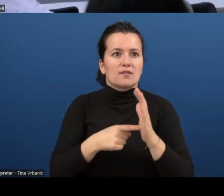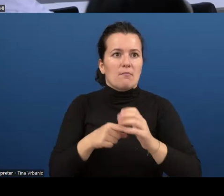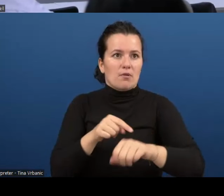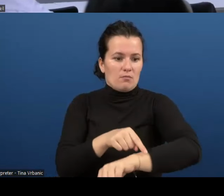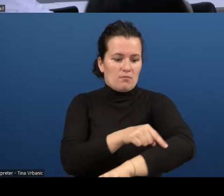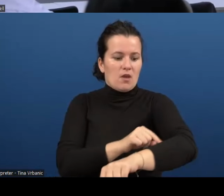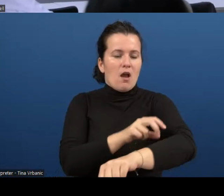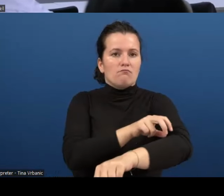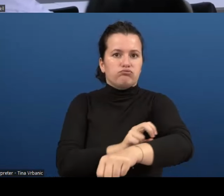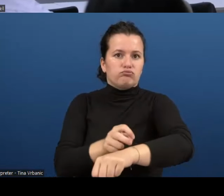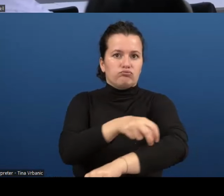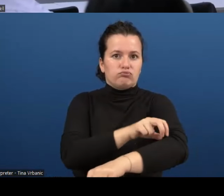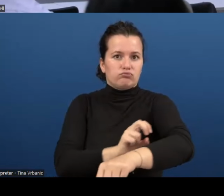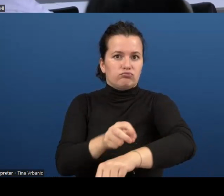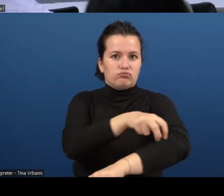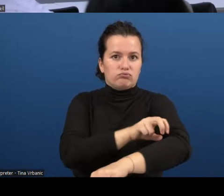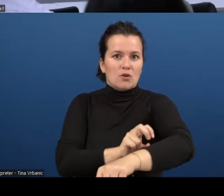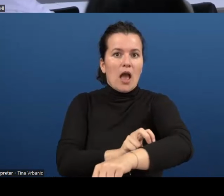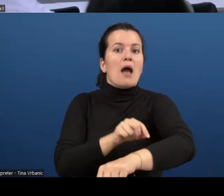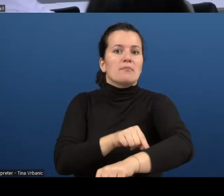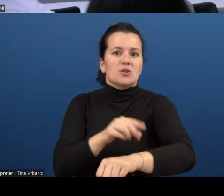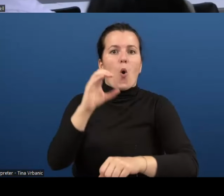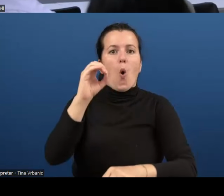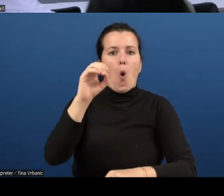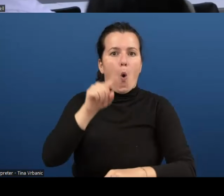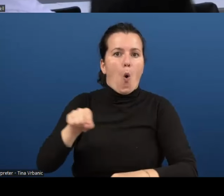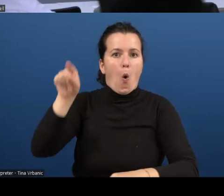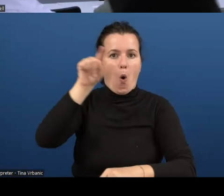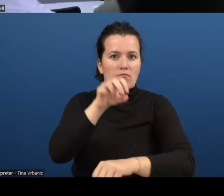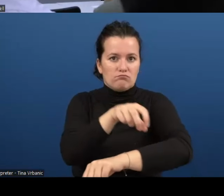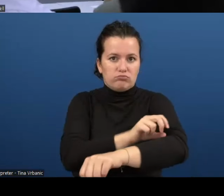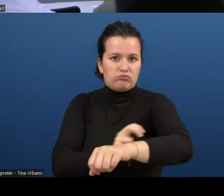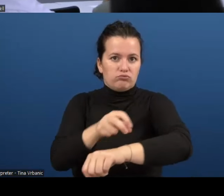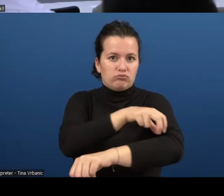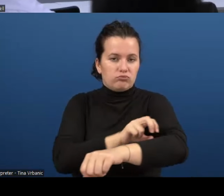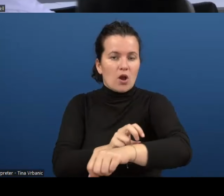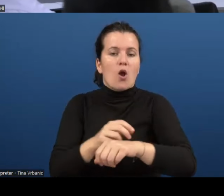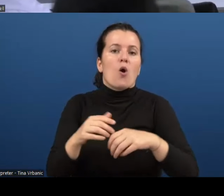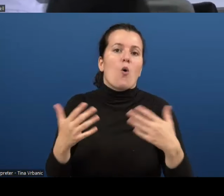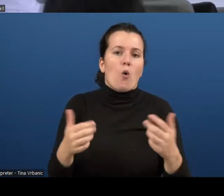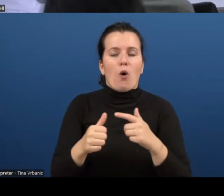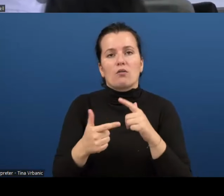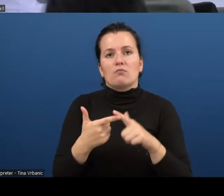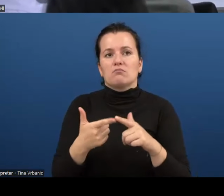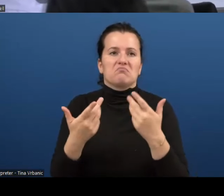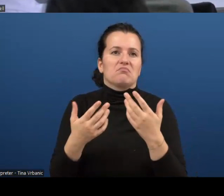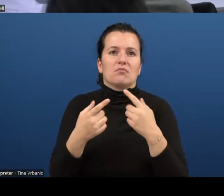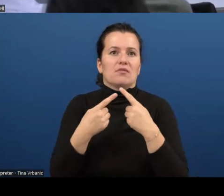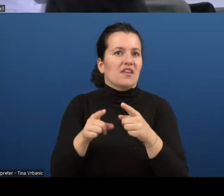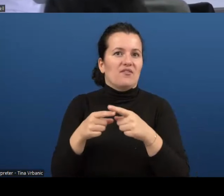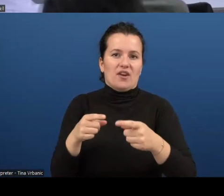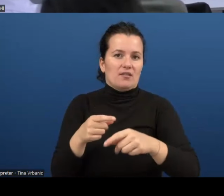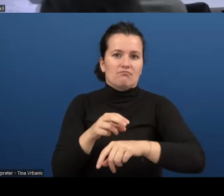also something round your arm, and a plosive, that's something. So they try to make the phonemes,